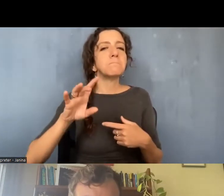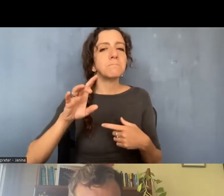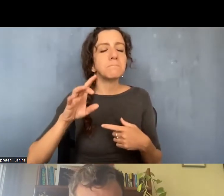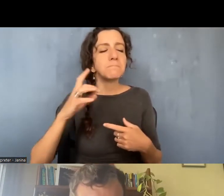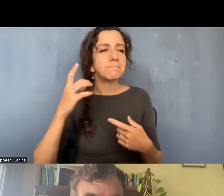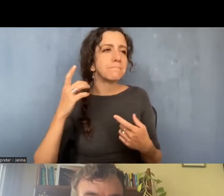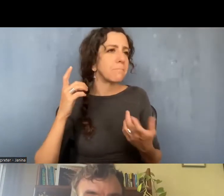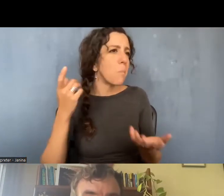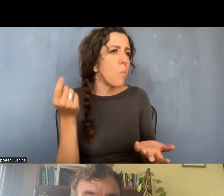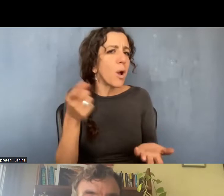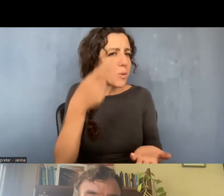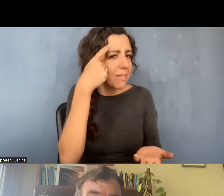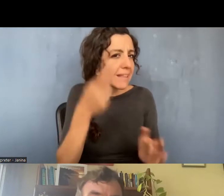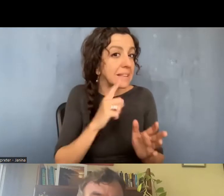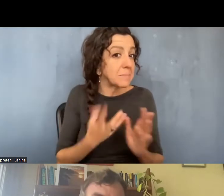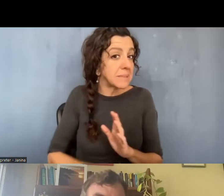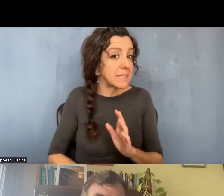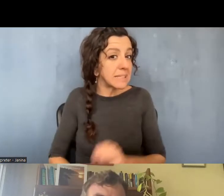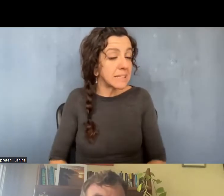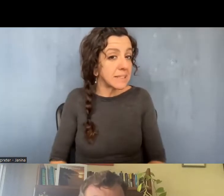missing. Next slide.